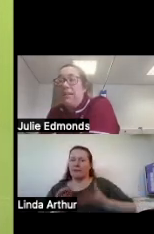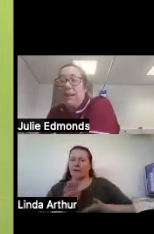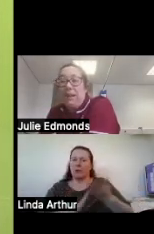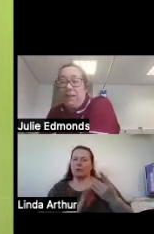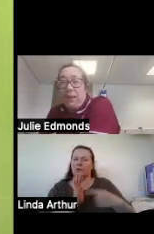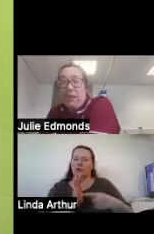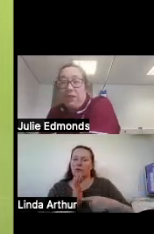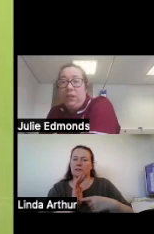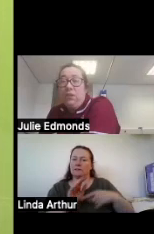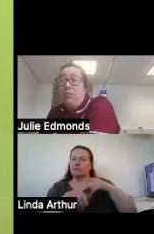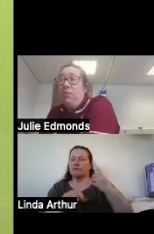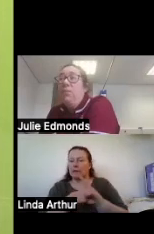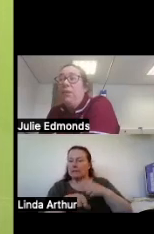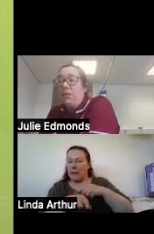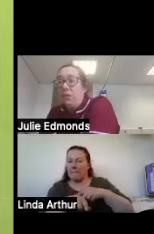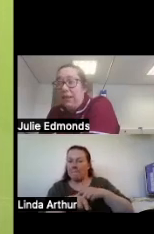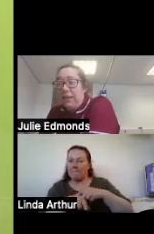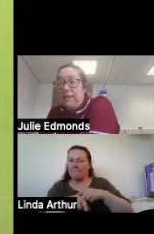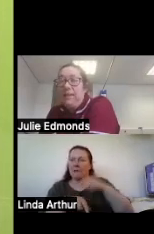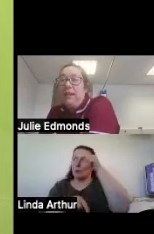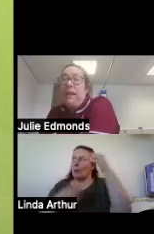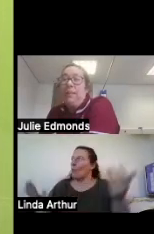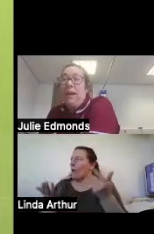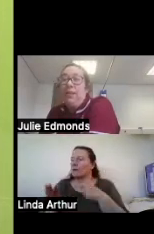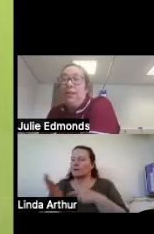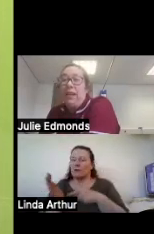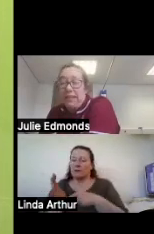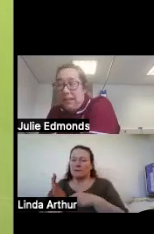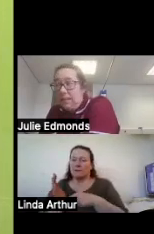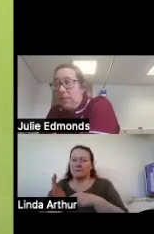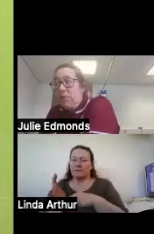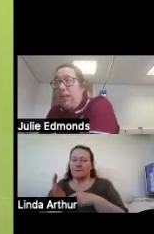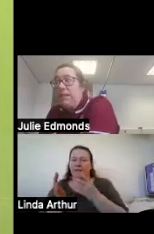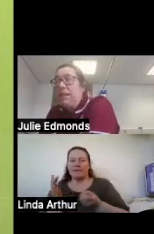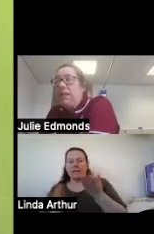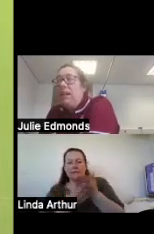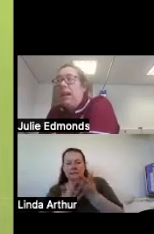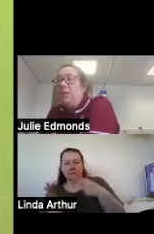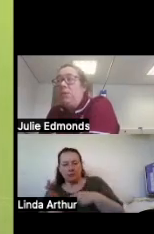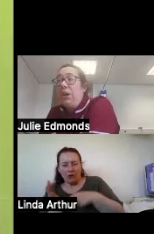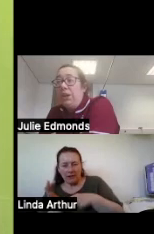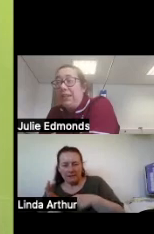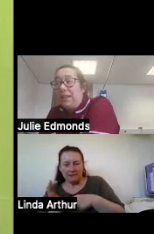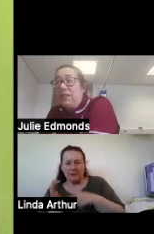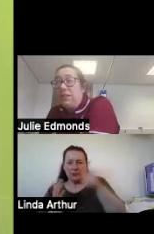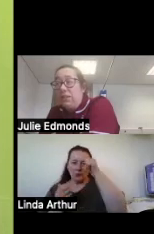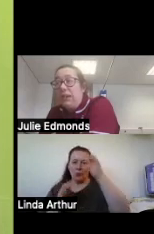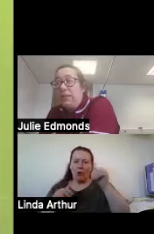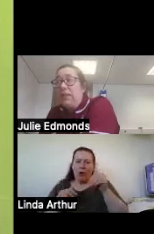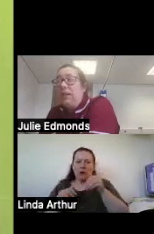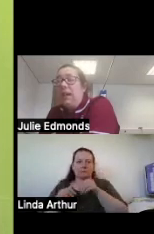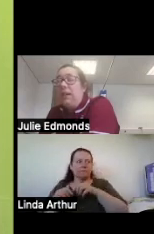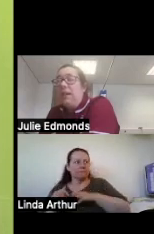toilet in a timely fashion. So knowing where the toilet is, having an accessible toilet, knowing how to get to the